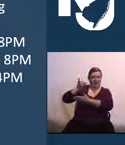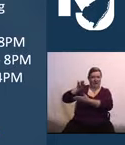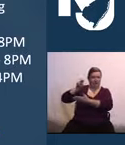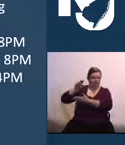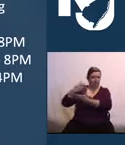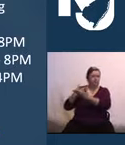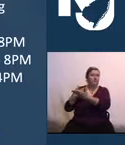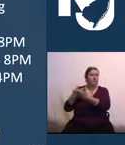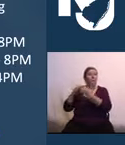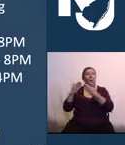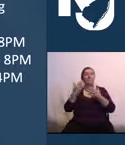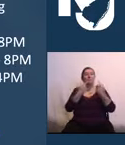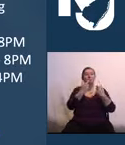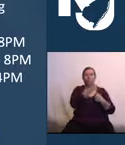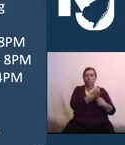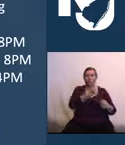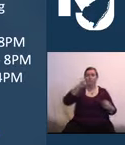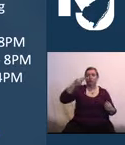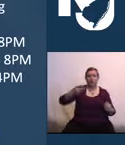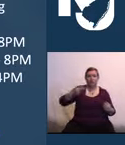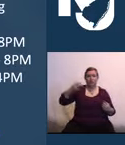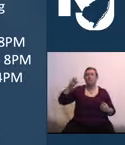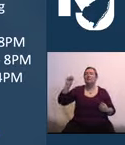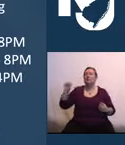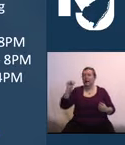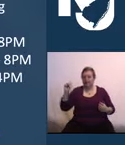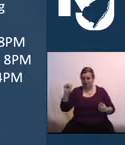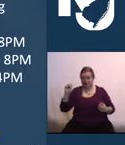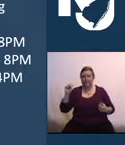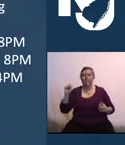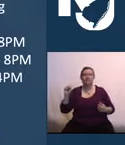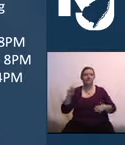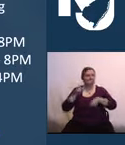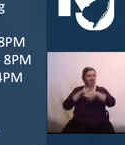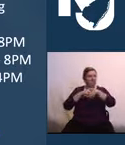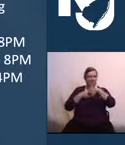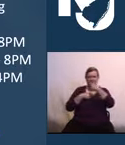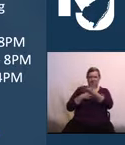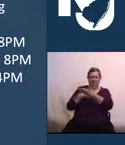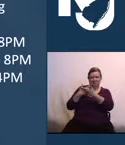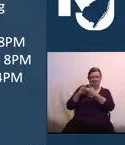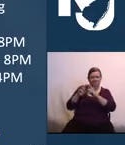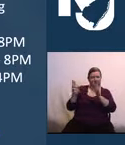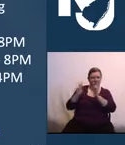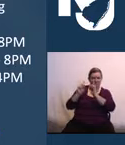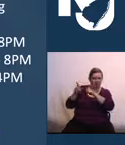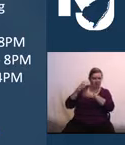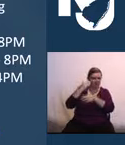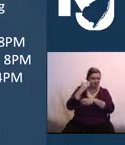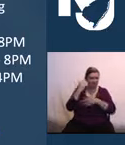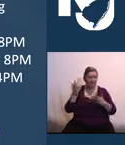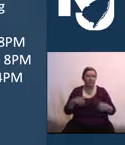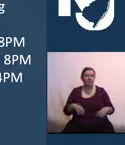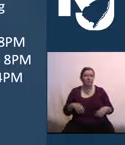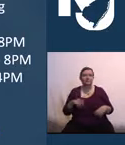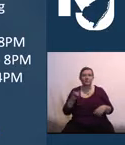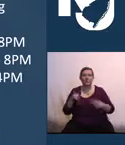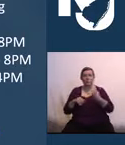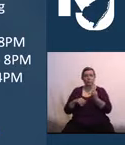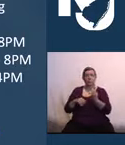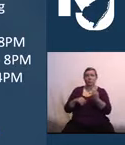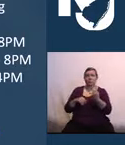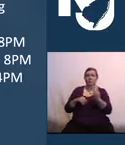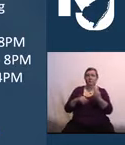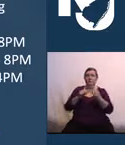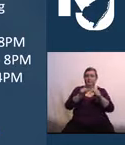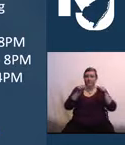open Tuesday, Thursday, and Saturday, again at the hours you see here. These are but 2 of the more than